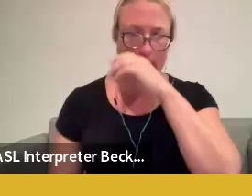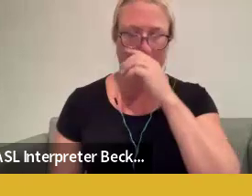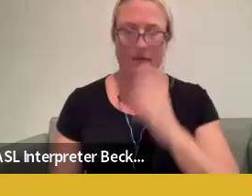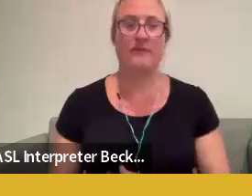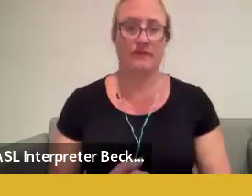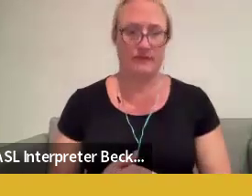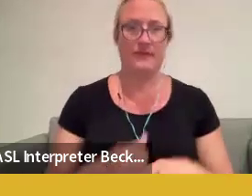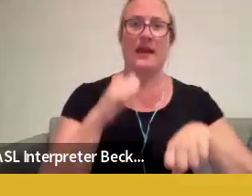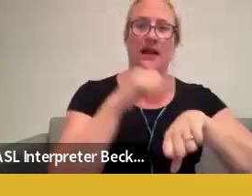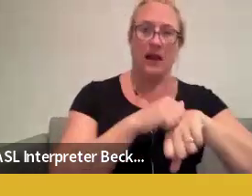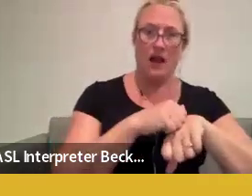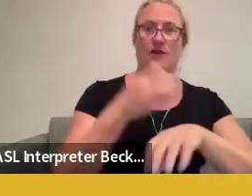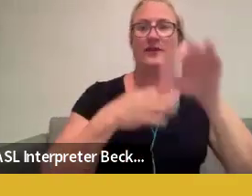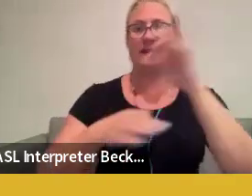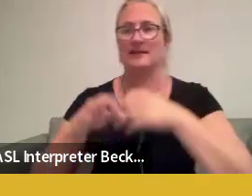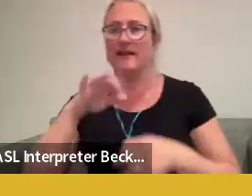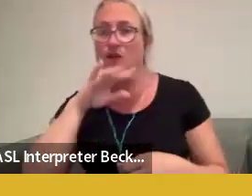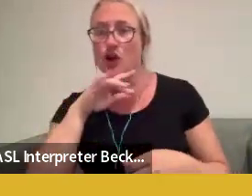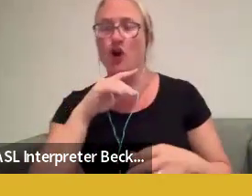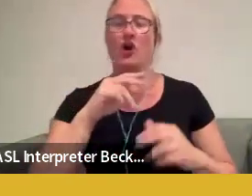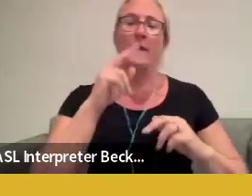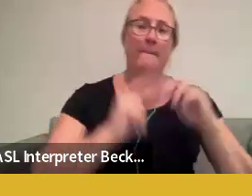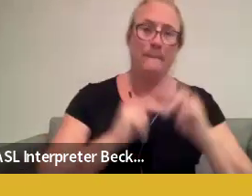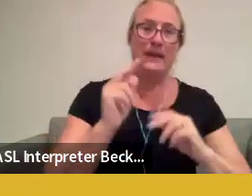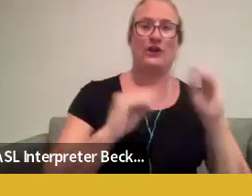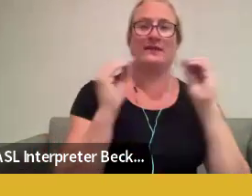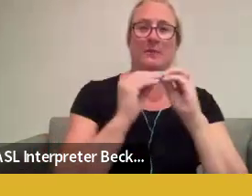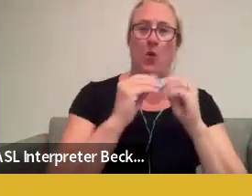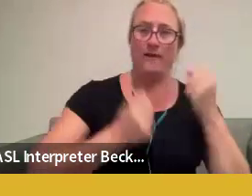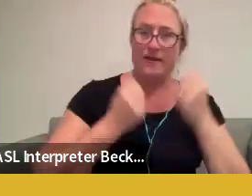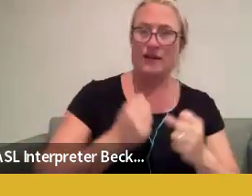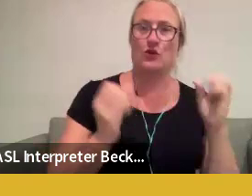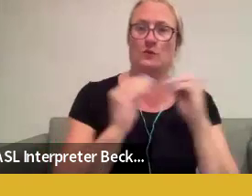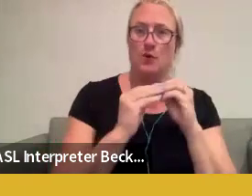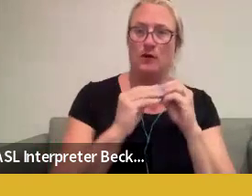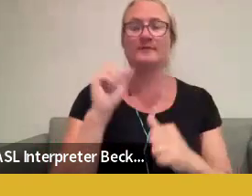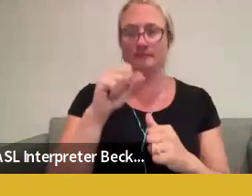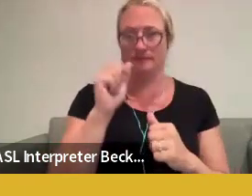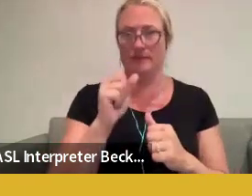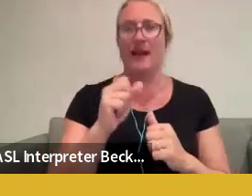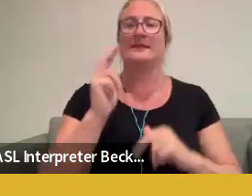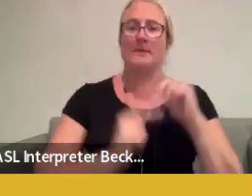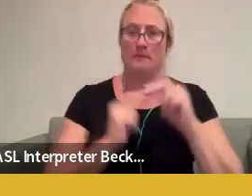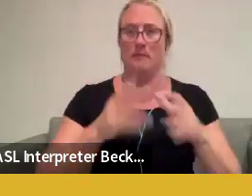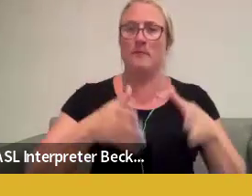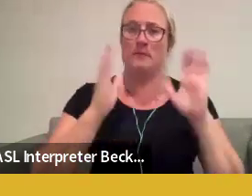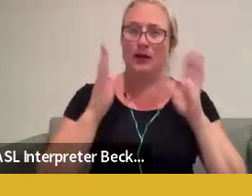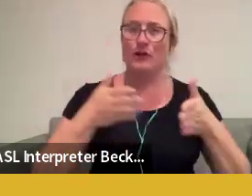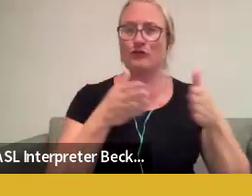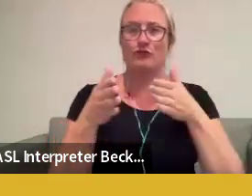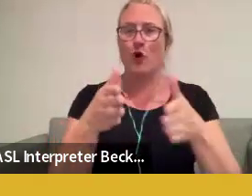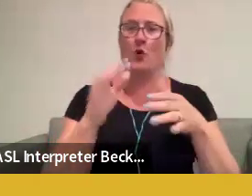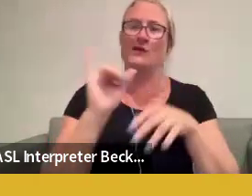Amazing. Concrete versus dirt, buildings and vehicles. So it's mostly because of the built environment. Those buildings, roads, and